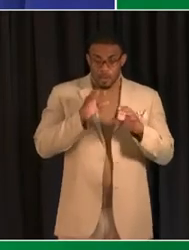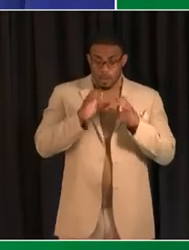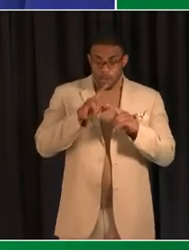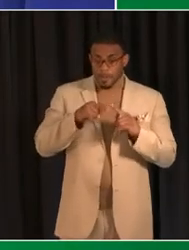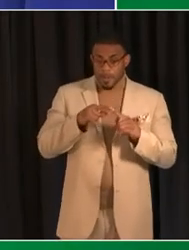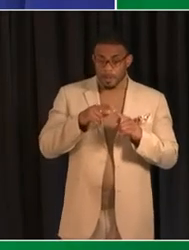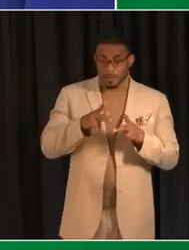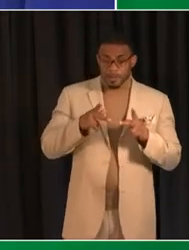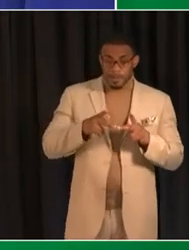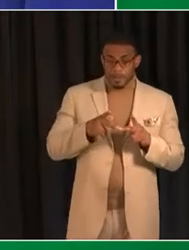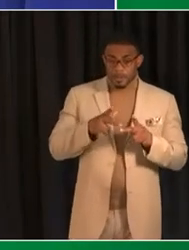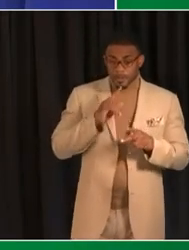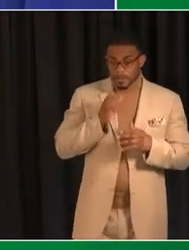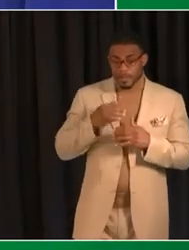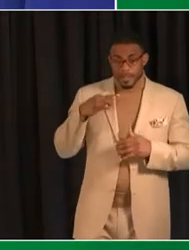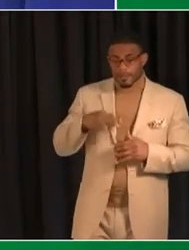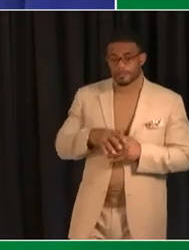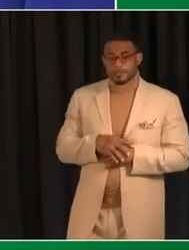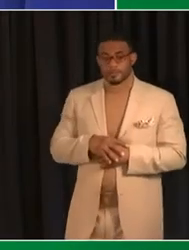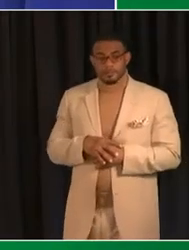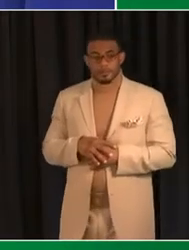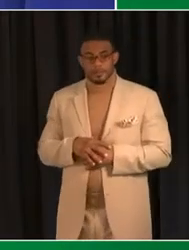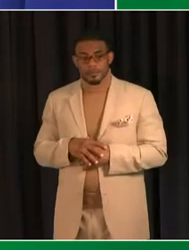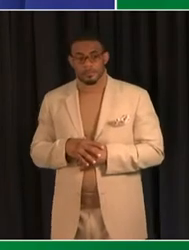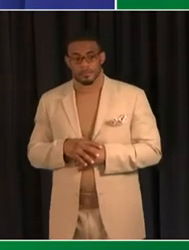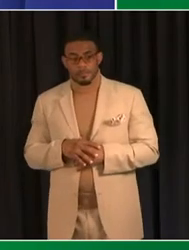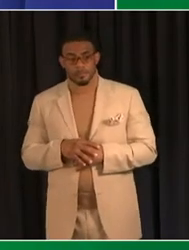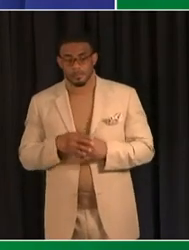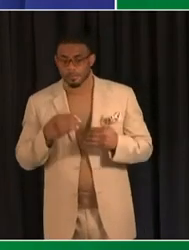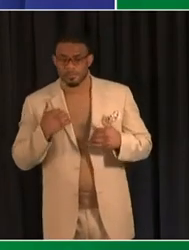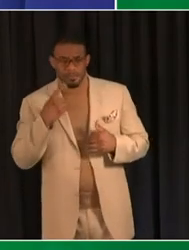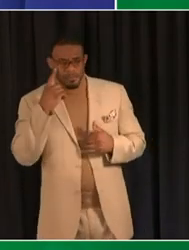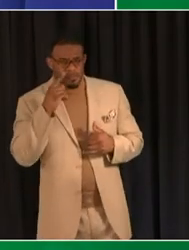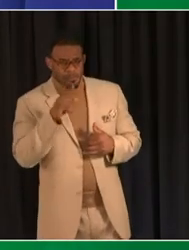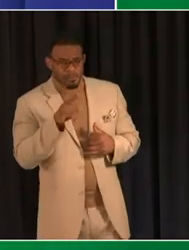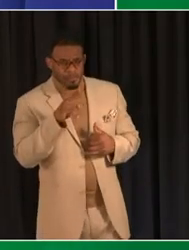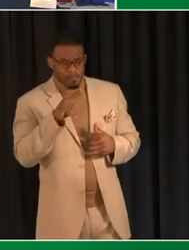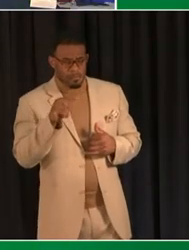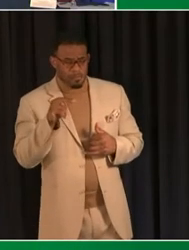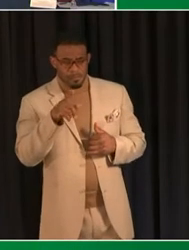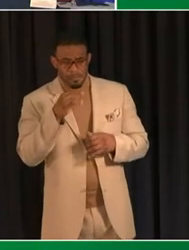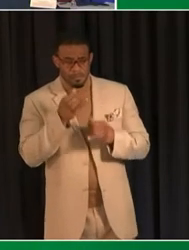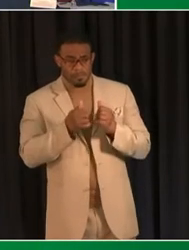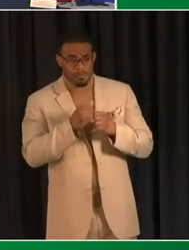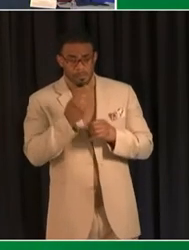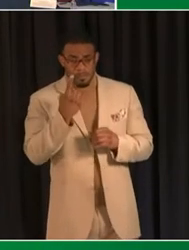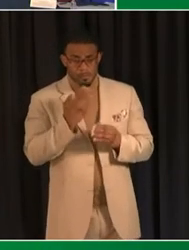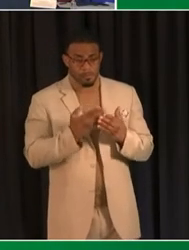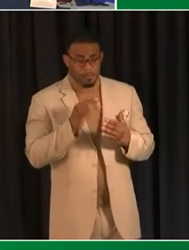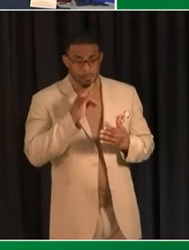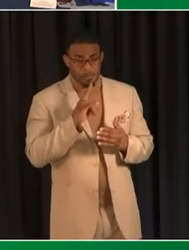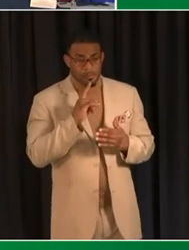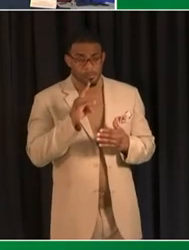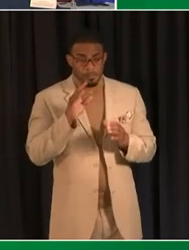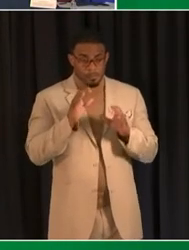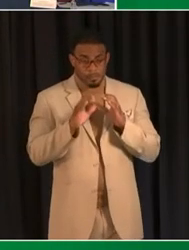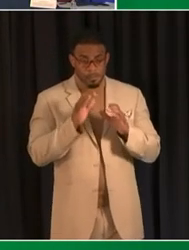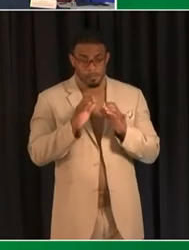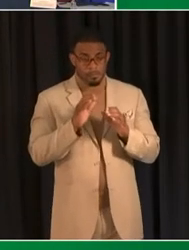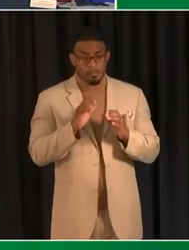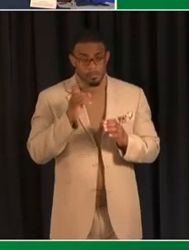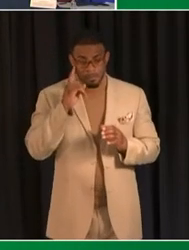as we're communicating with our employees would be really helpful. Yeah, well, I think you ended with the number one thing, right, which